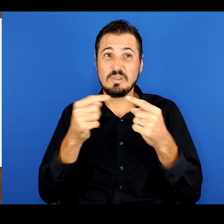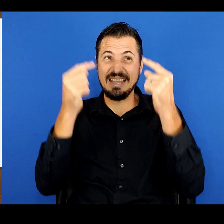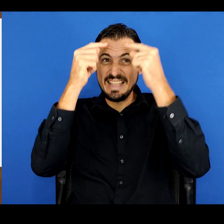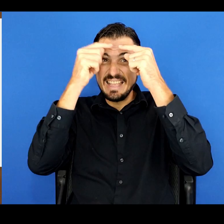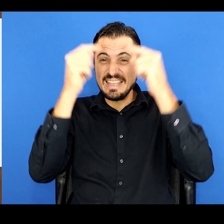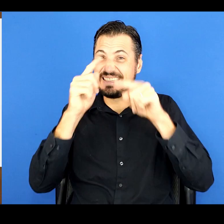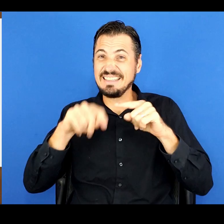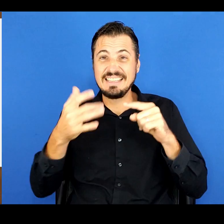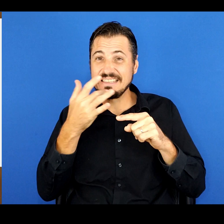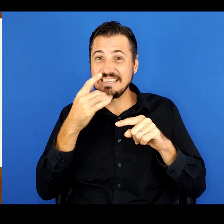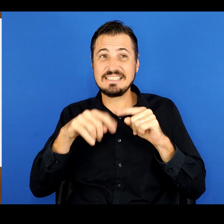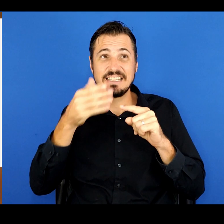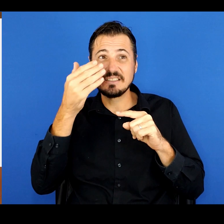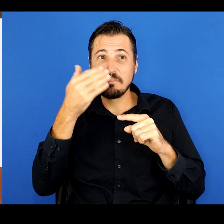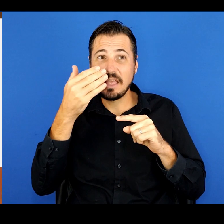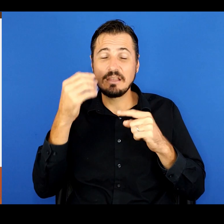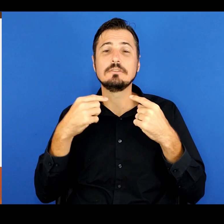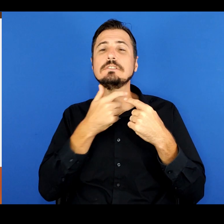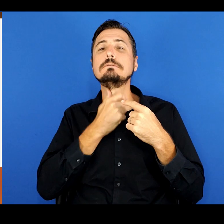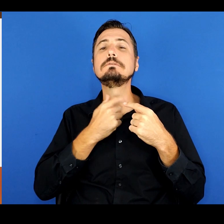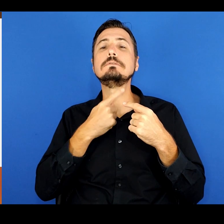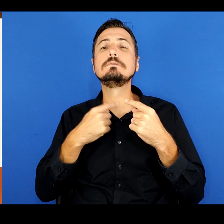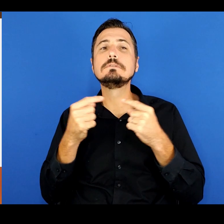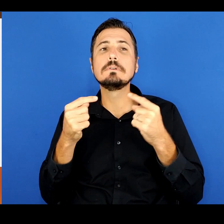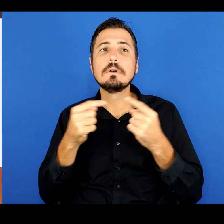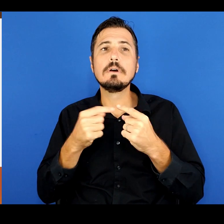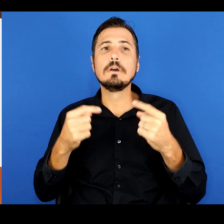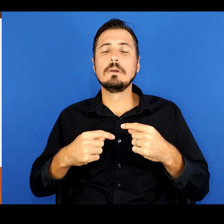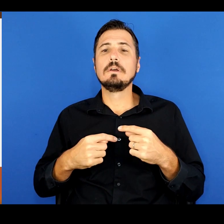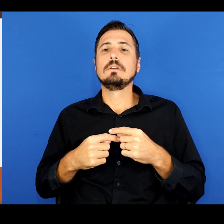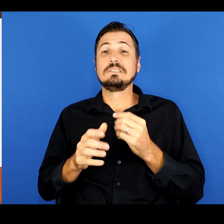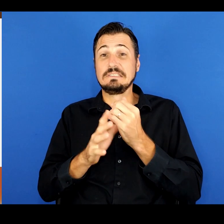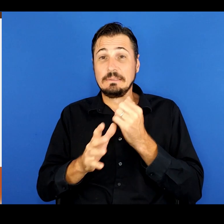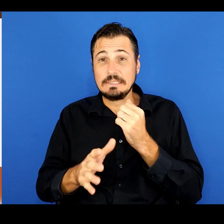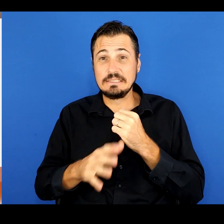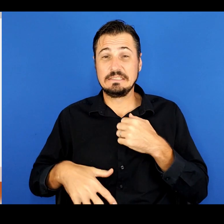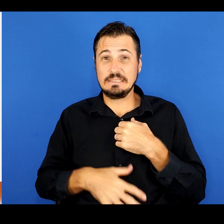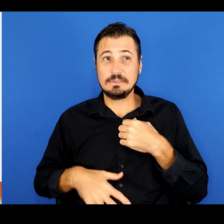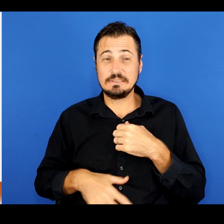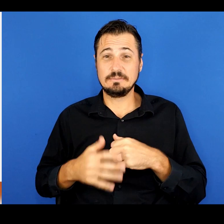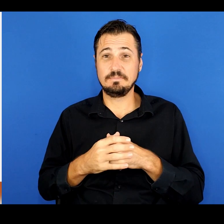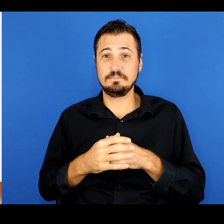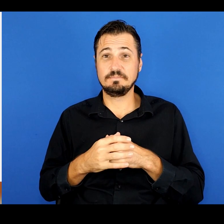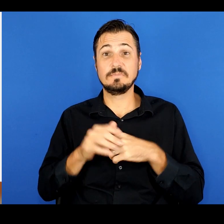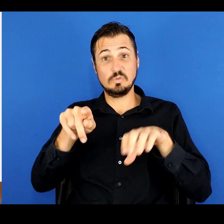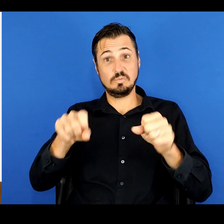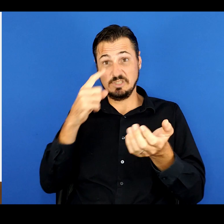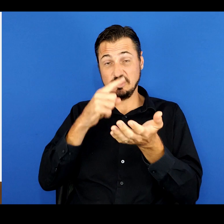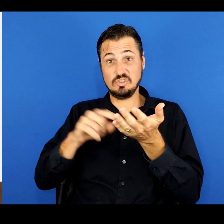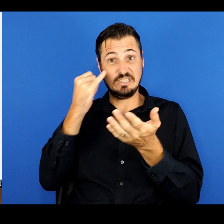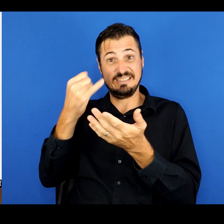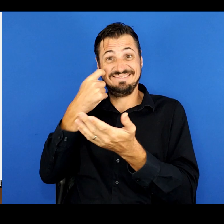throat, congestion or runny nose, nausea or vomiting, stomachache and diarrhea. Check for recent